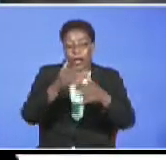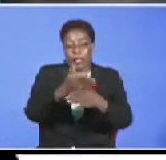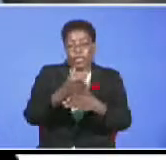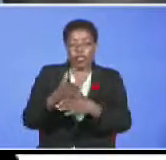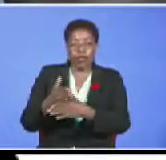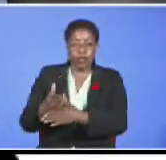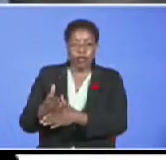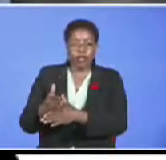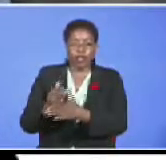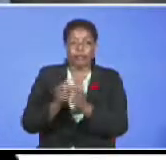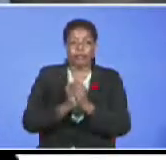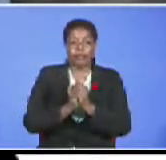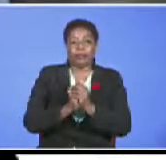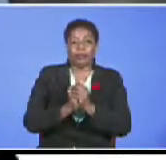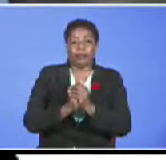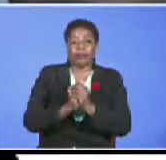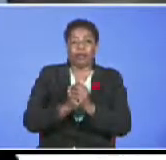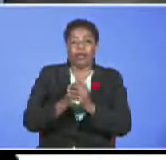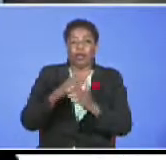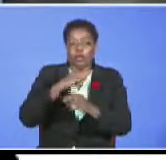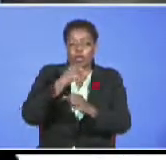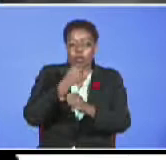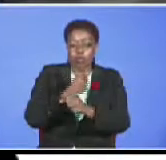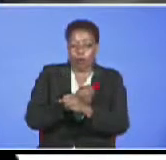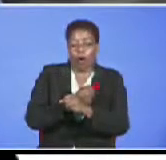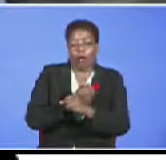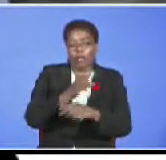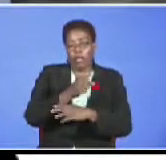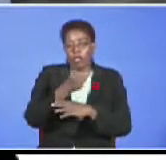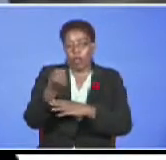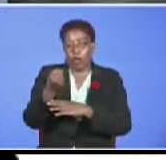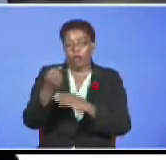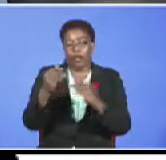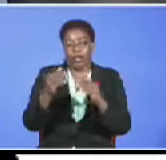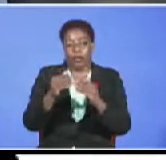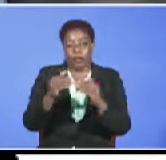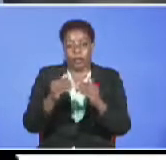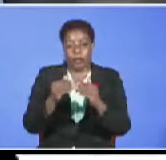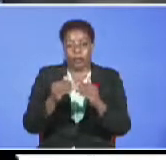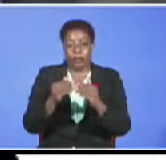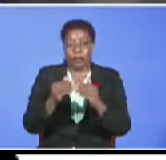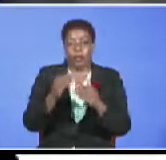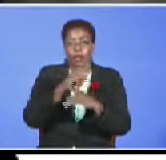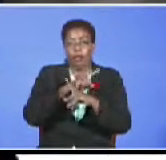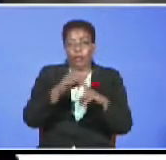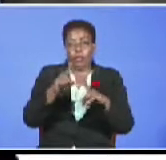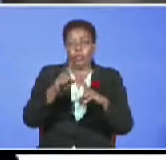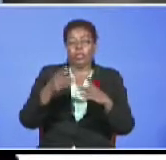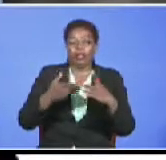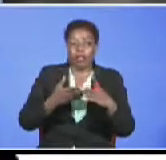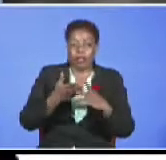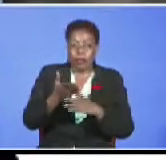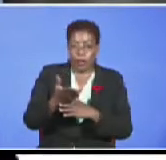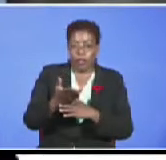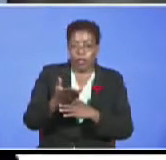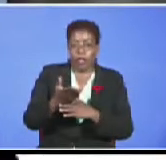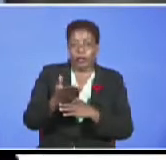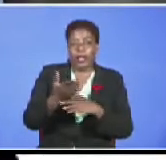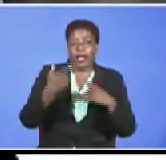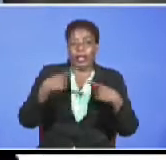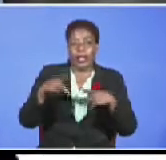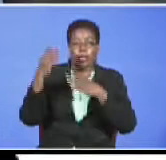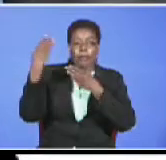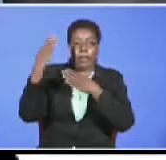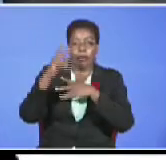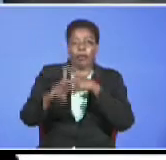distribution. We are firm in our resolve for equity, for transparency, and that the Bahamian